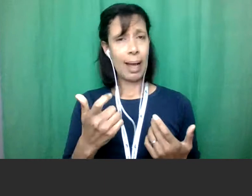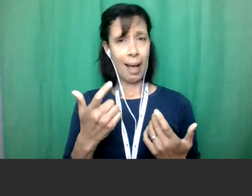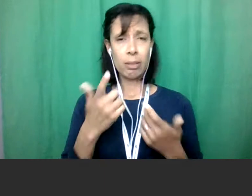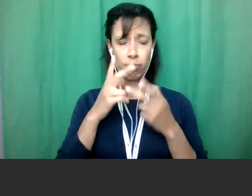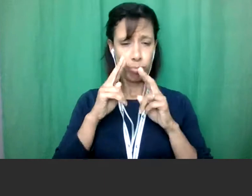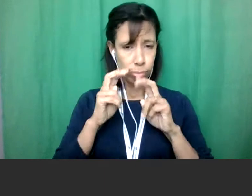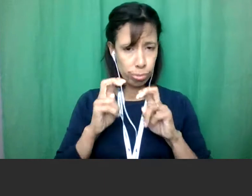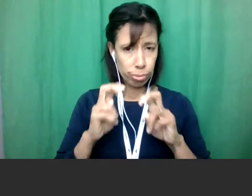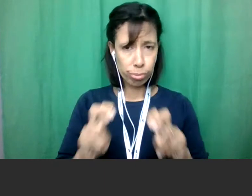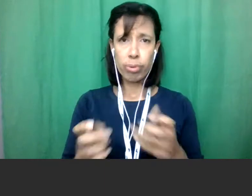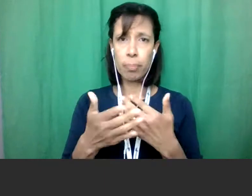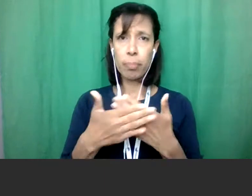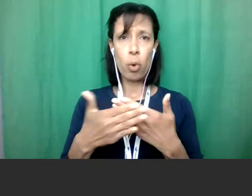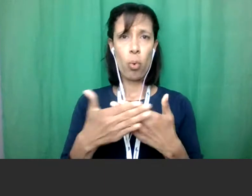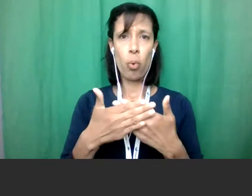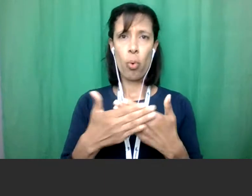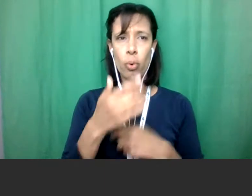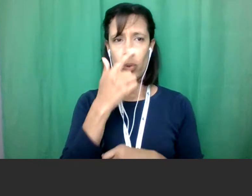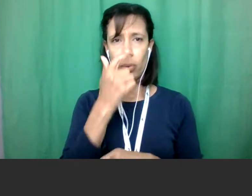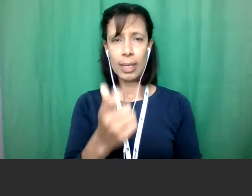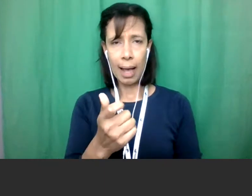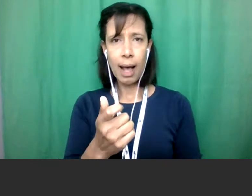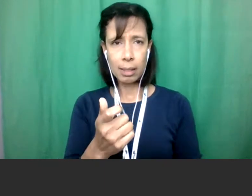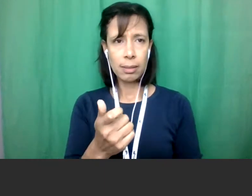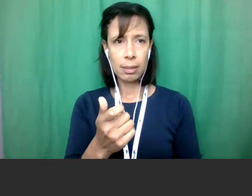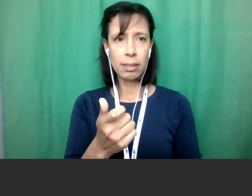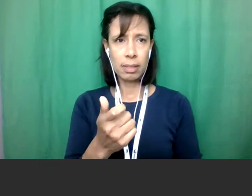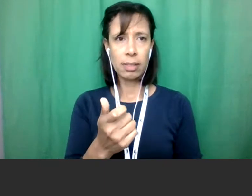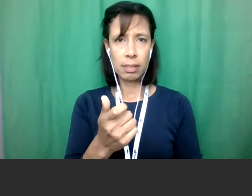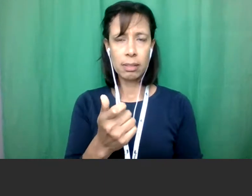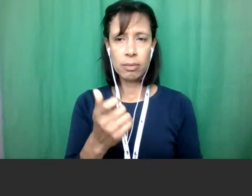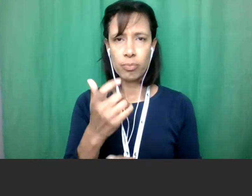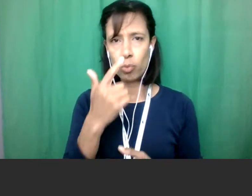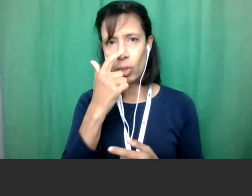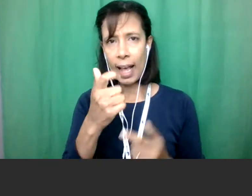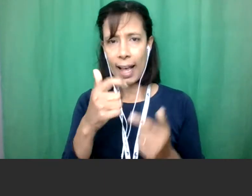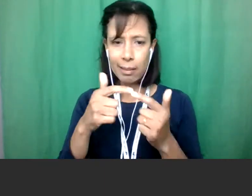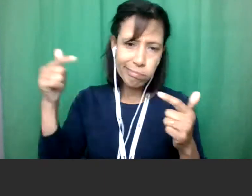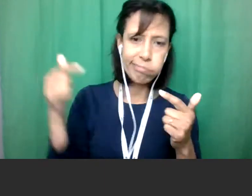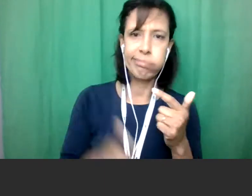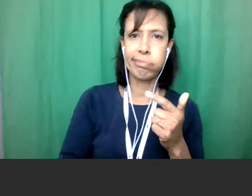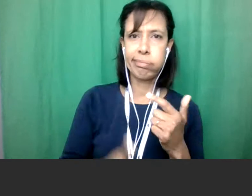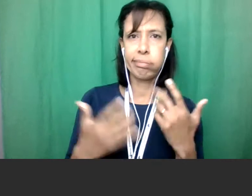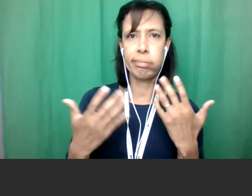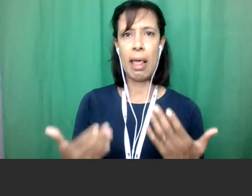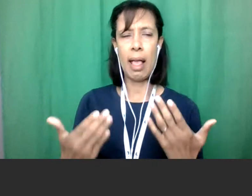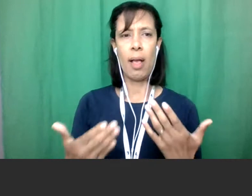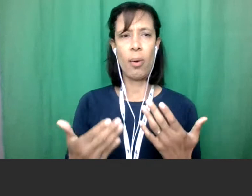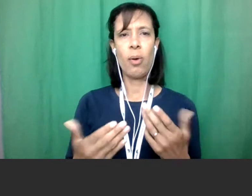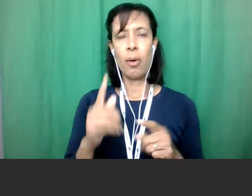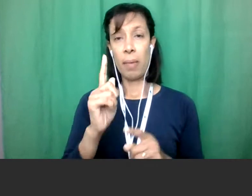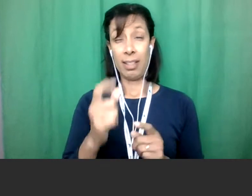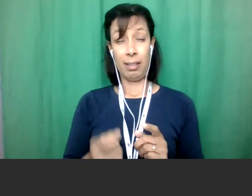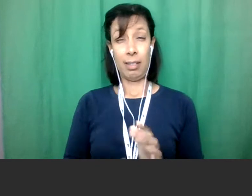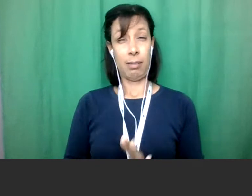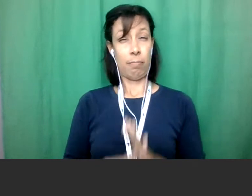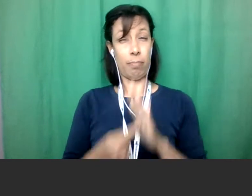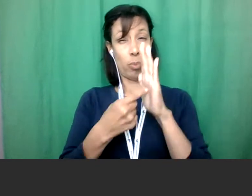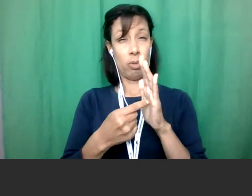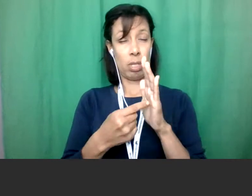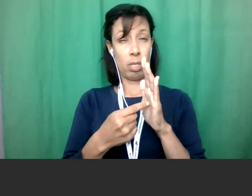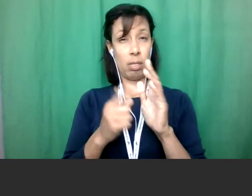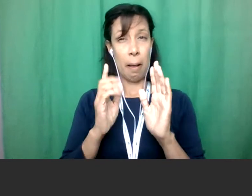area at significantly greater depth. That's the key point. So if it's interested